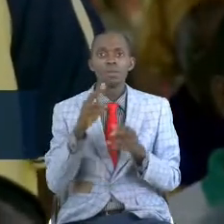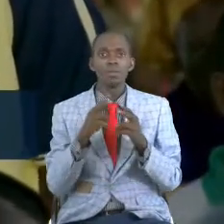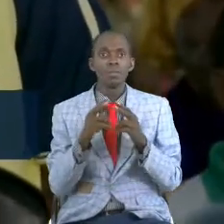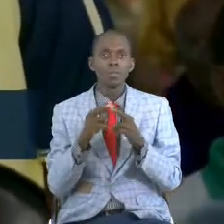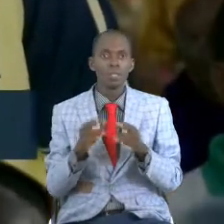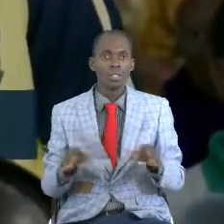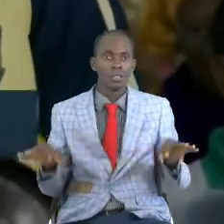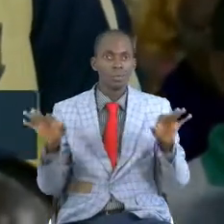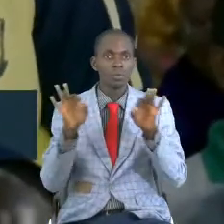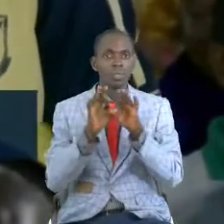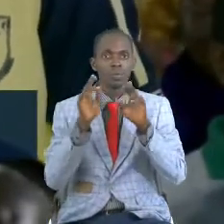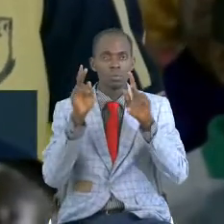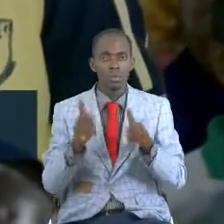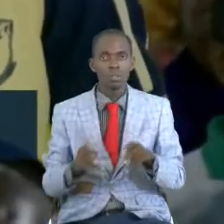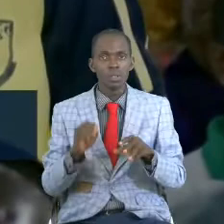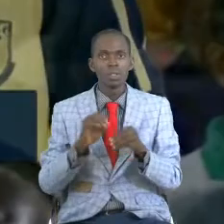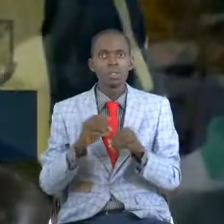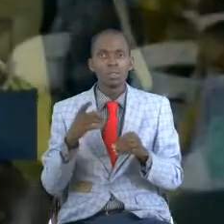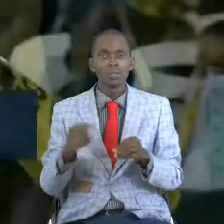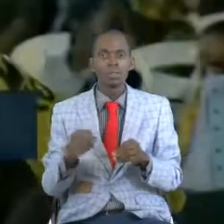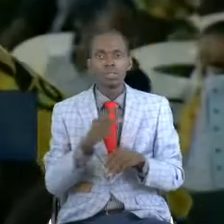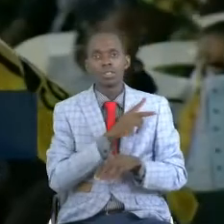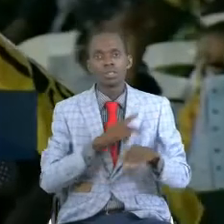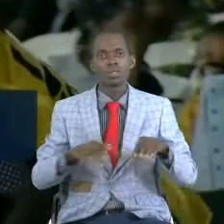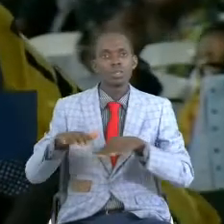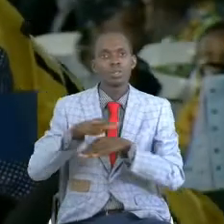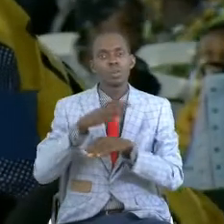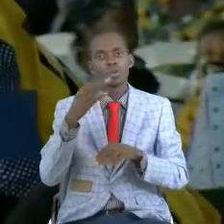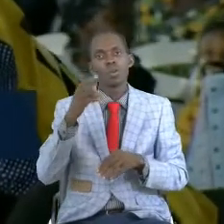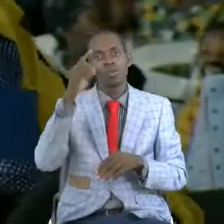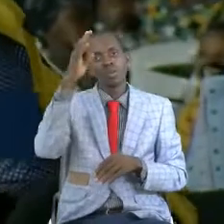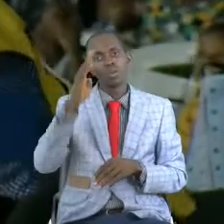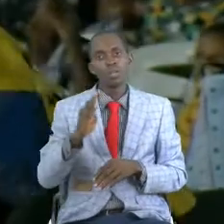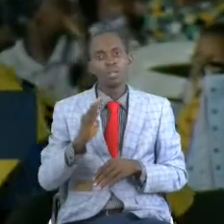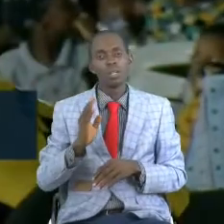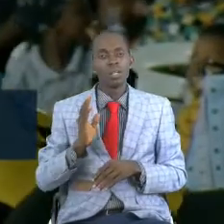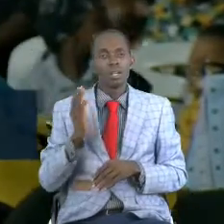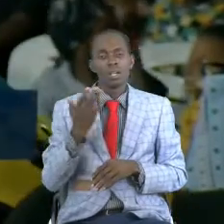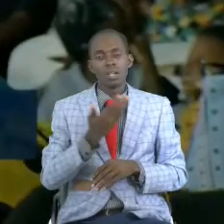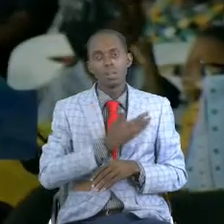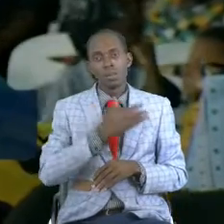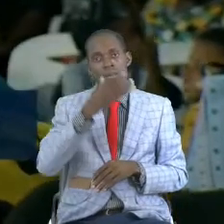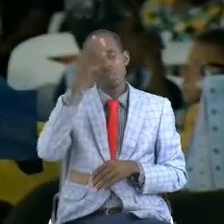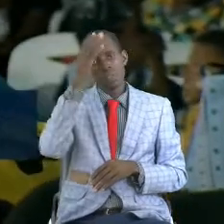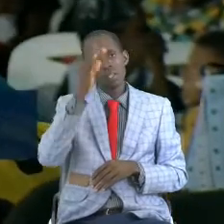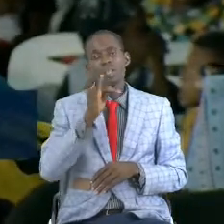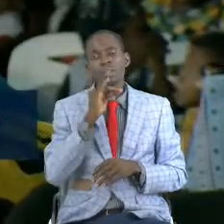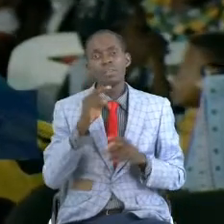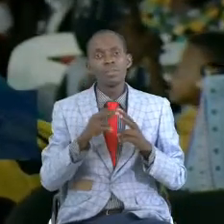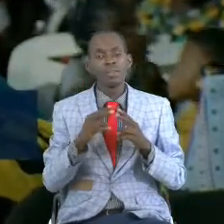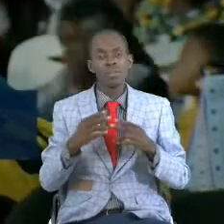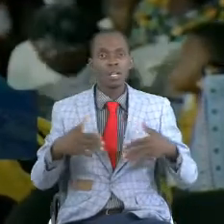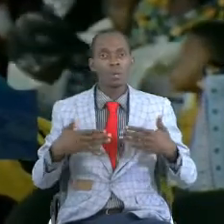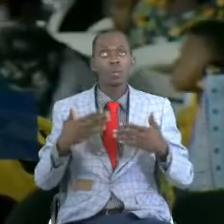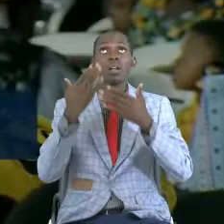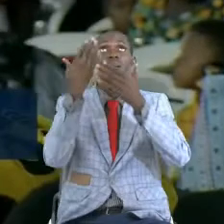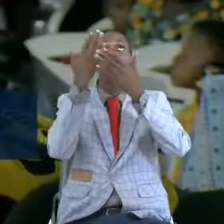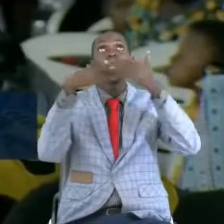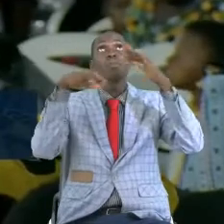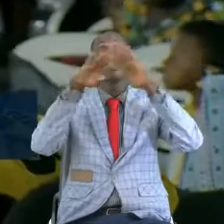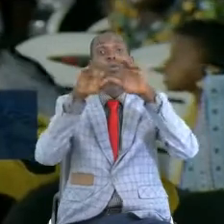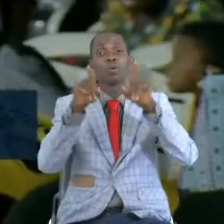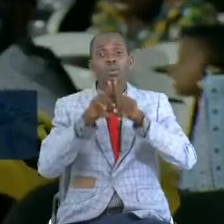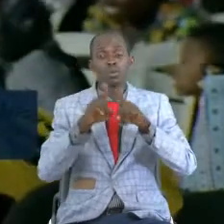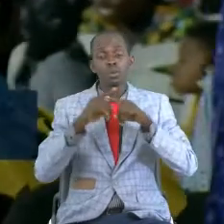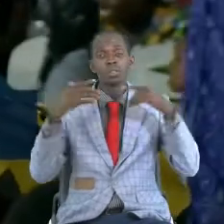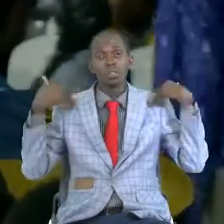kingdom of God. Our Father is very happy Heaven is very happy. The angels are happy.